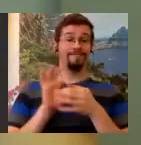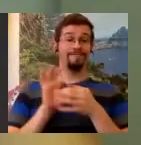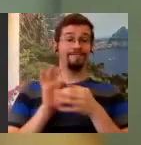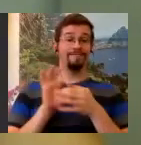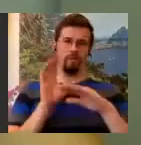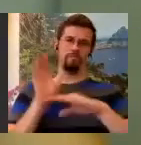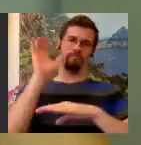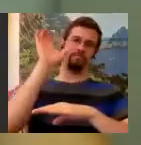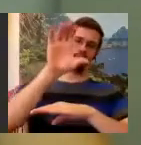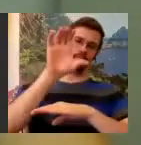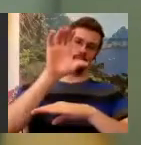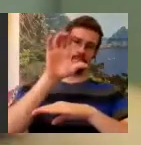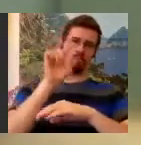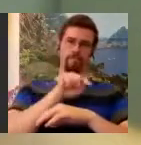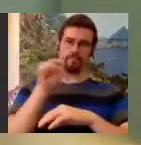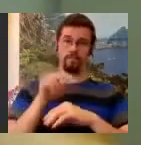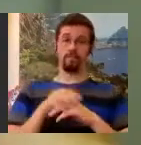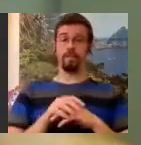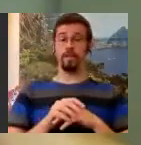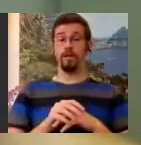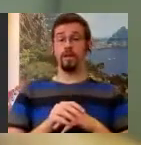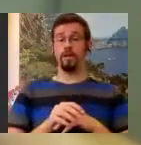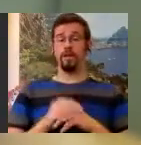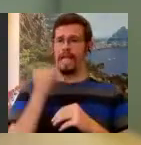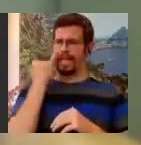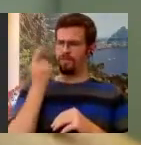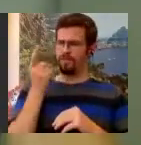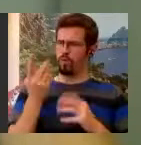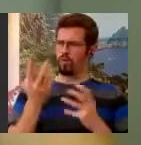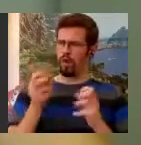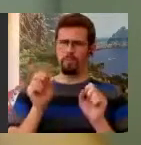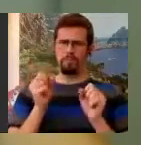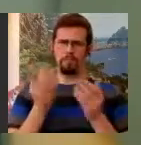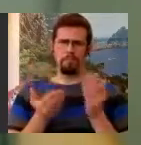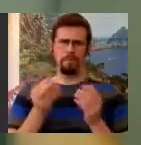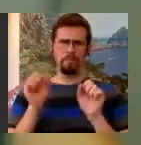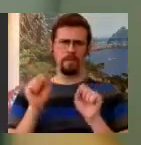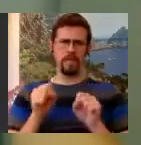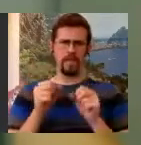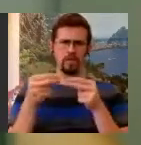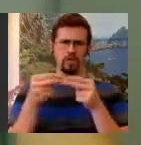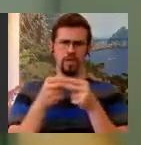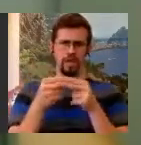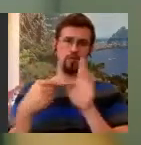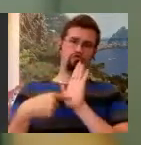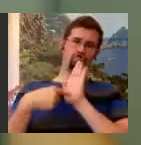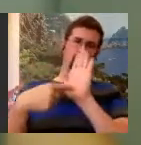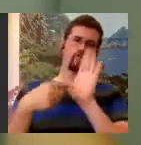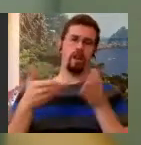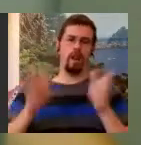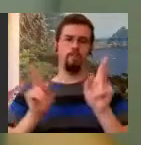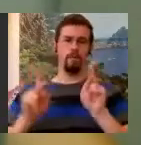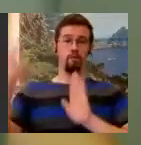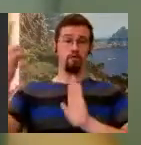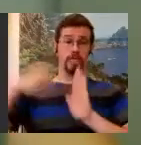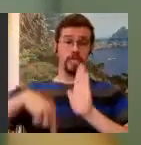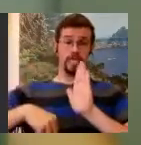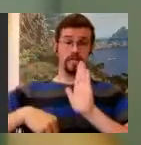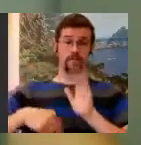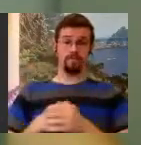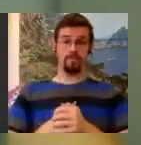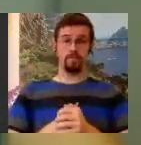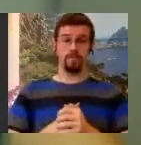If you want, you can, maybe you can show this slide for a while to people. Okay, so